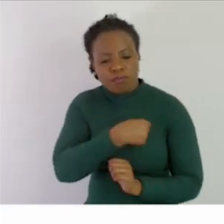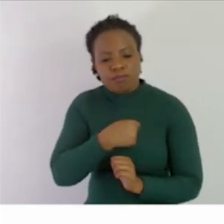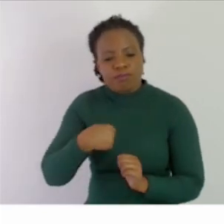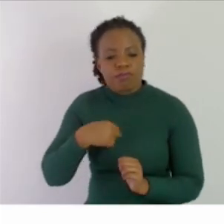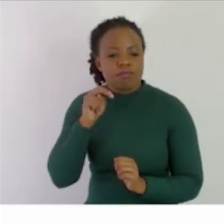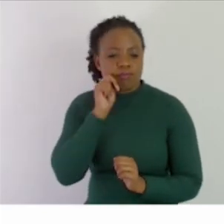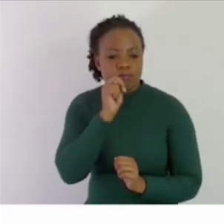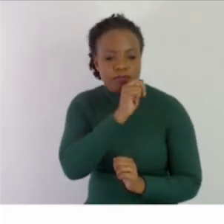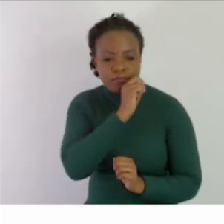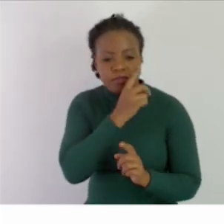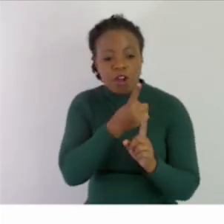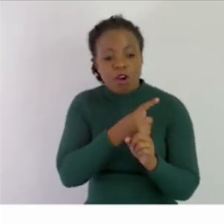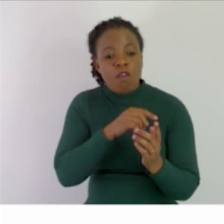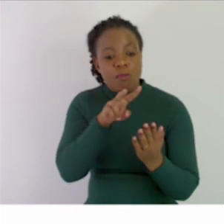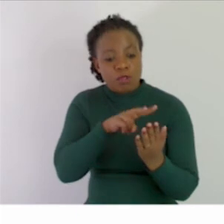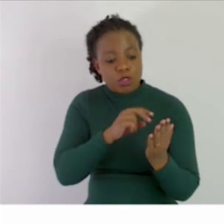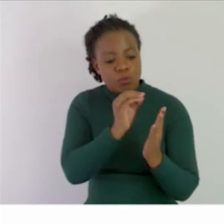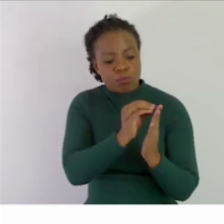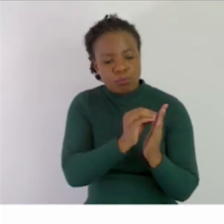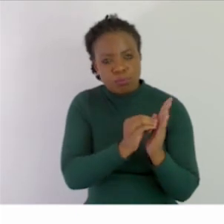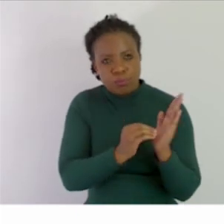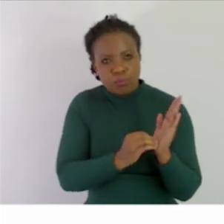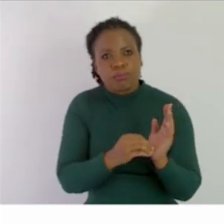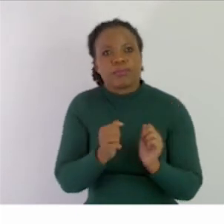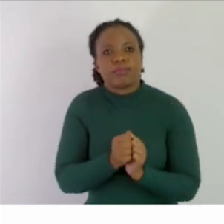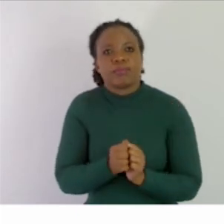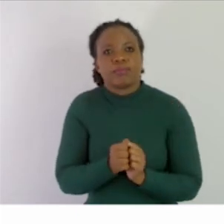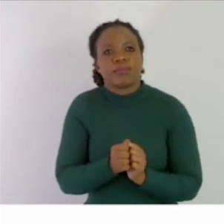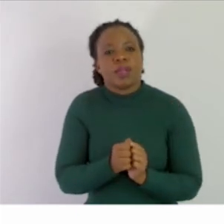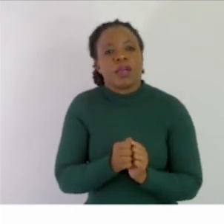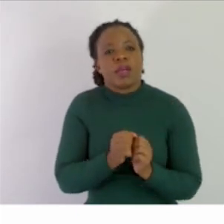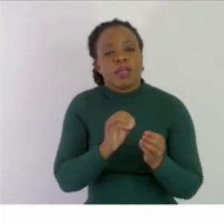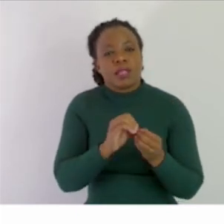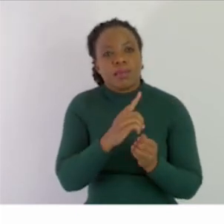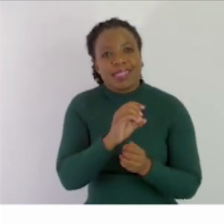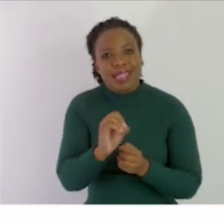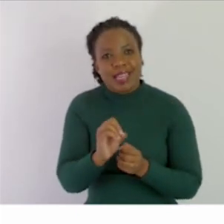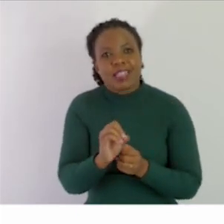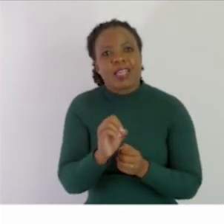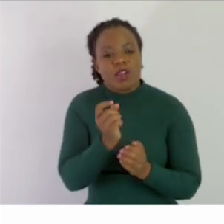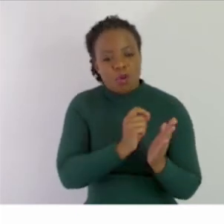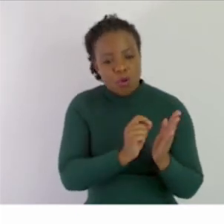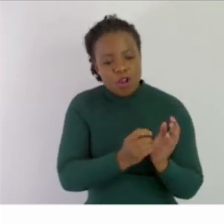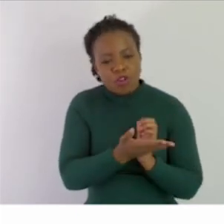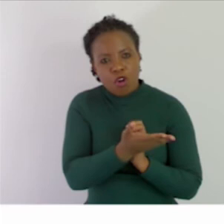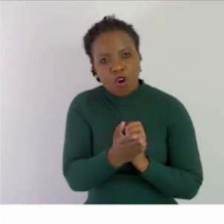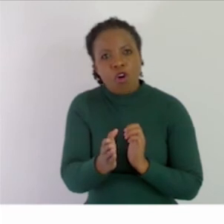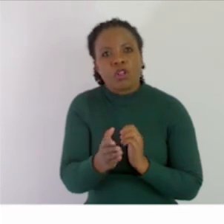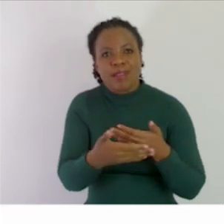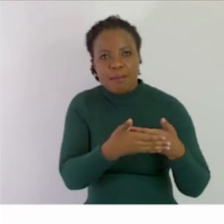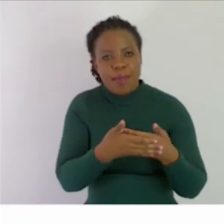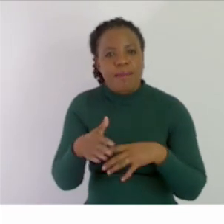Write down every diminutive noun you find in the story. Now you